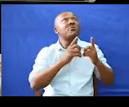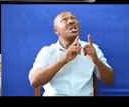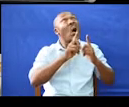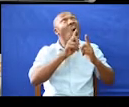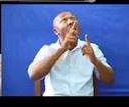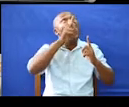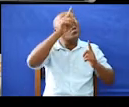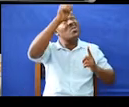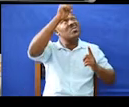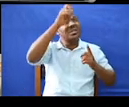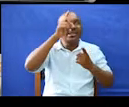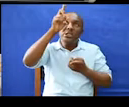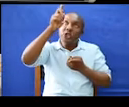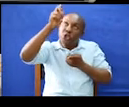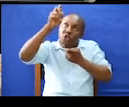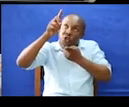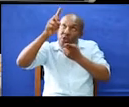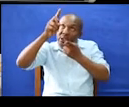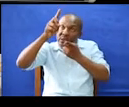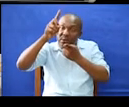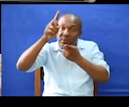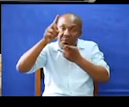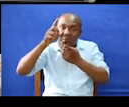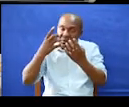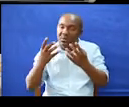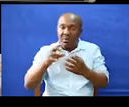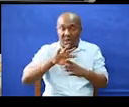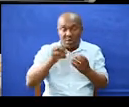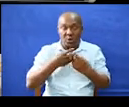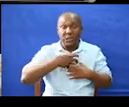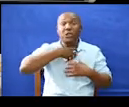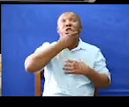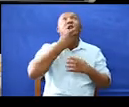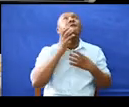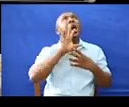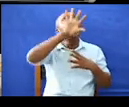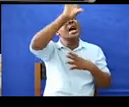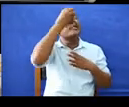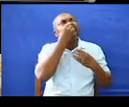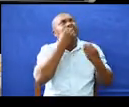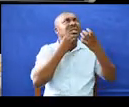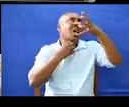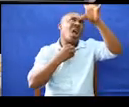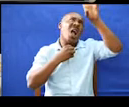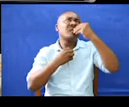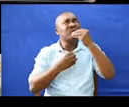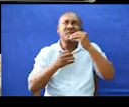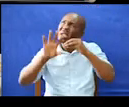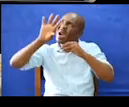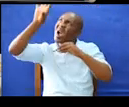trees, but all these giraffes were fed on this group